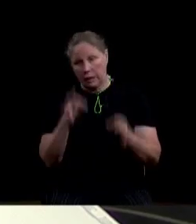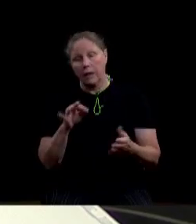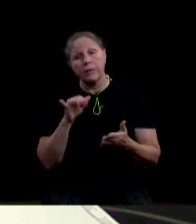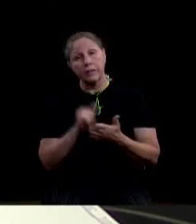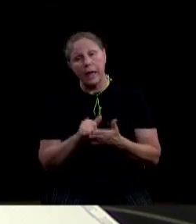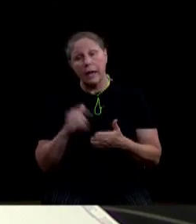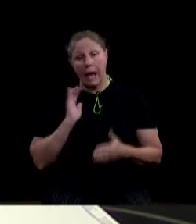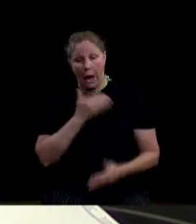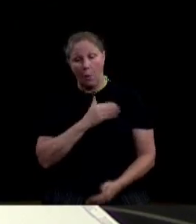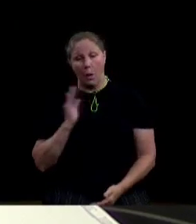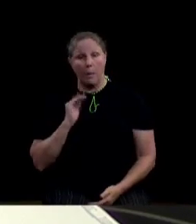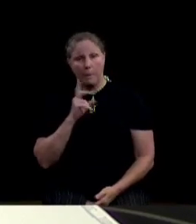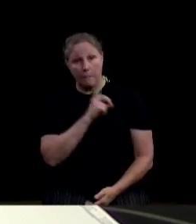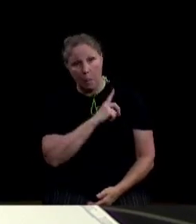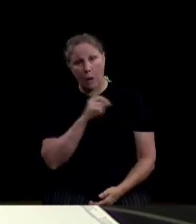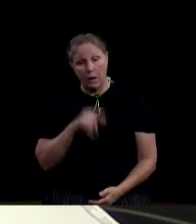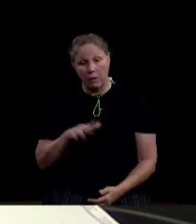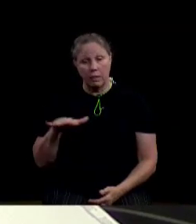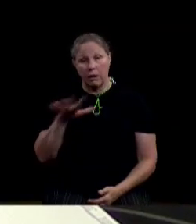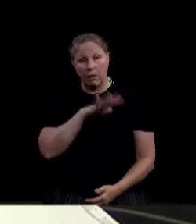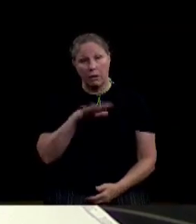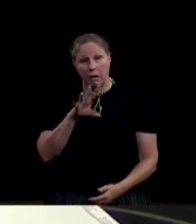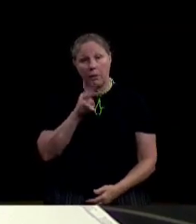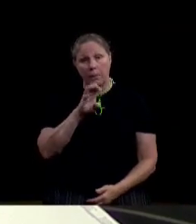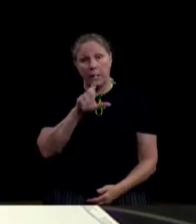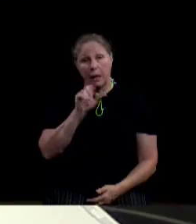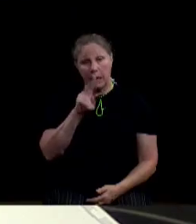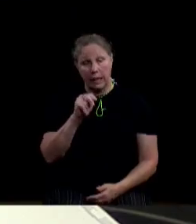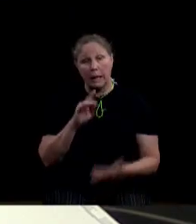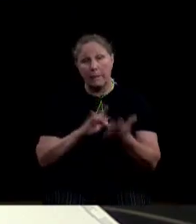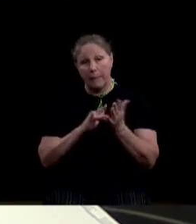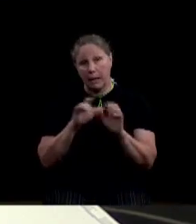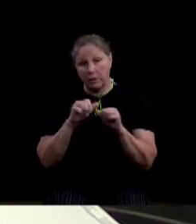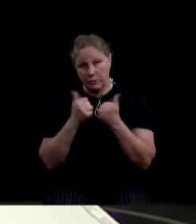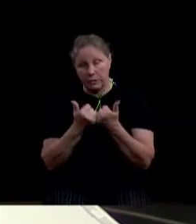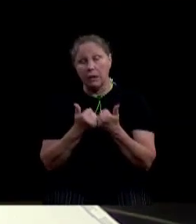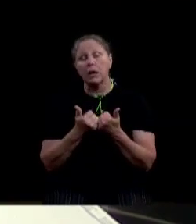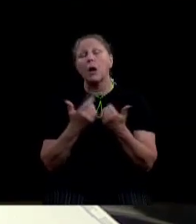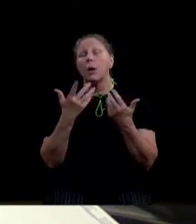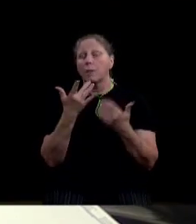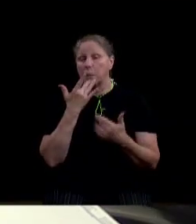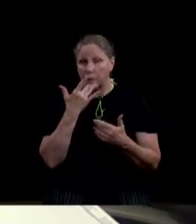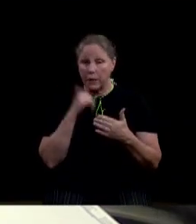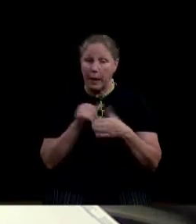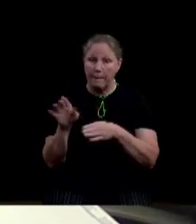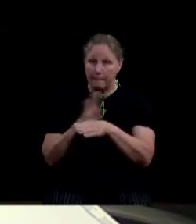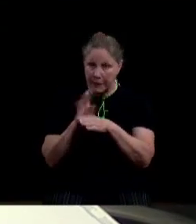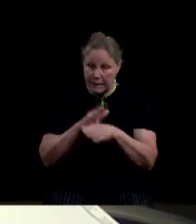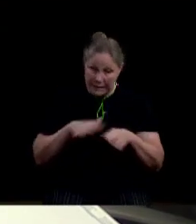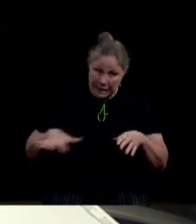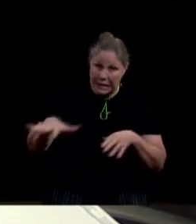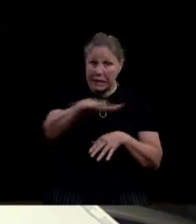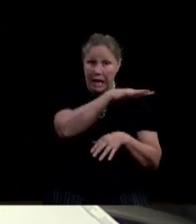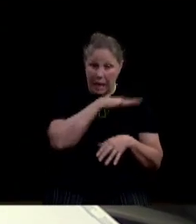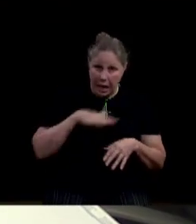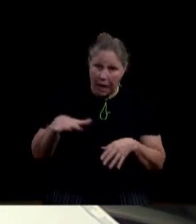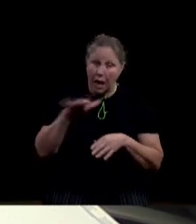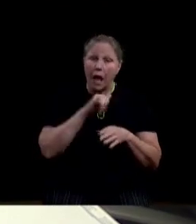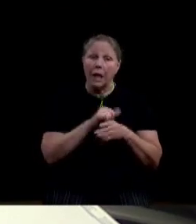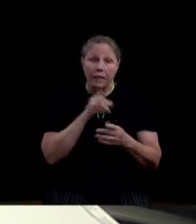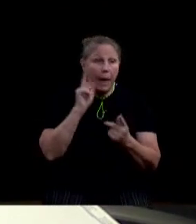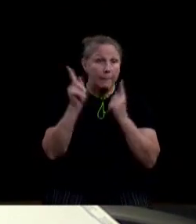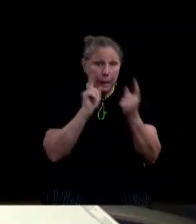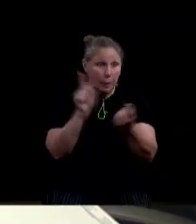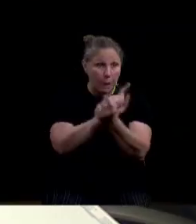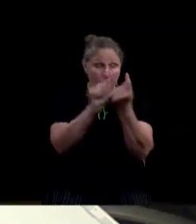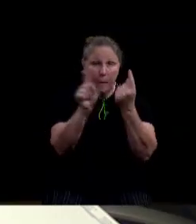Medical Society recommends that businesses in McLennan County that engage the public, grocery stores,